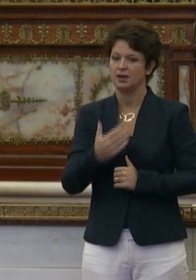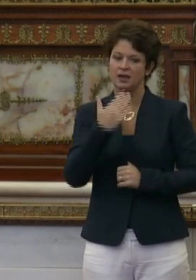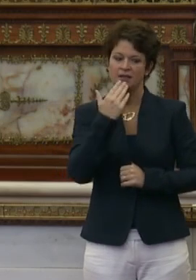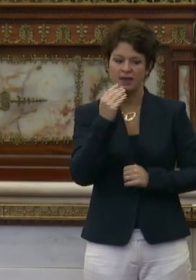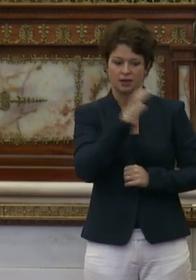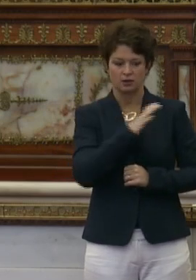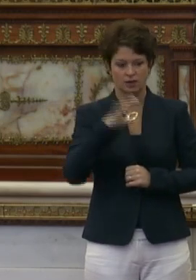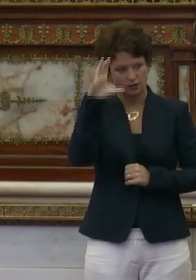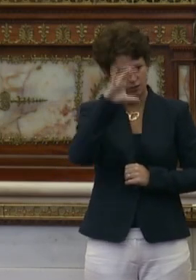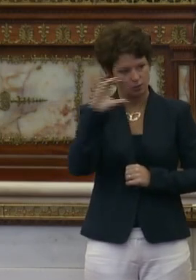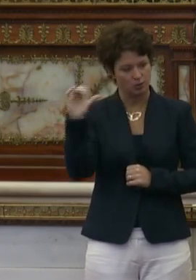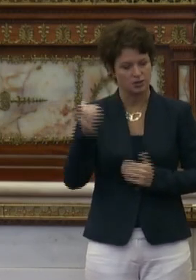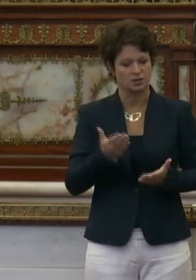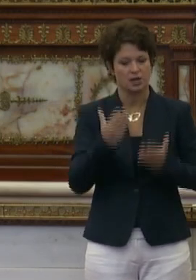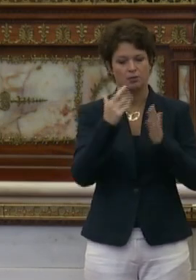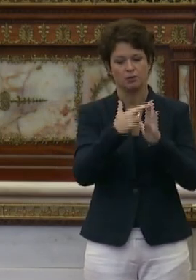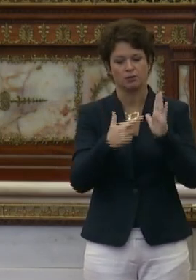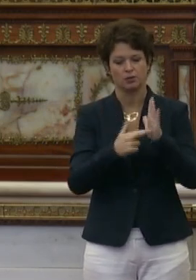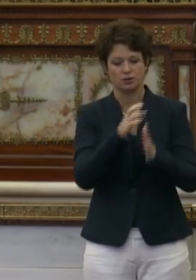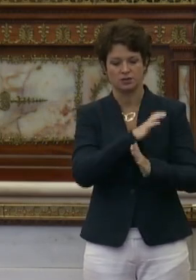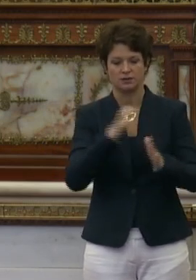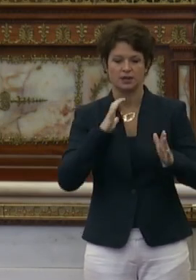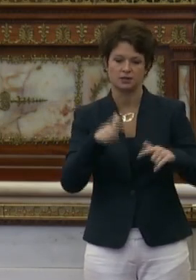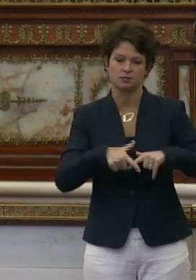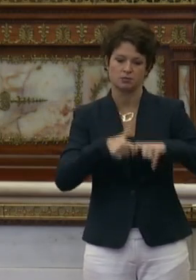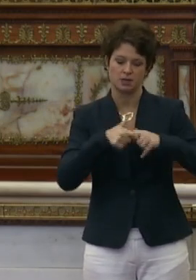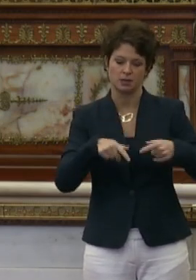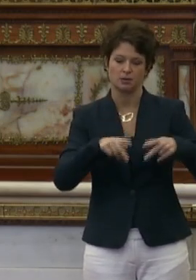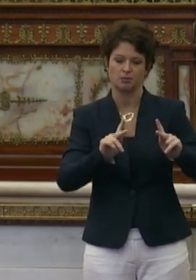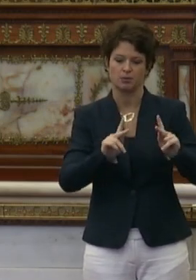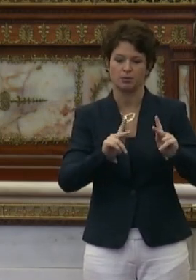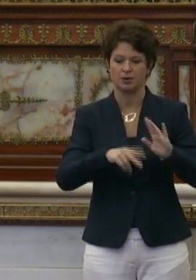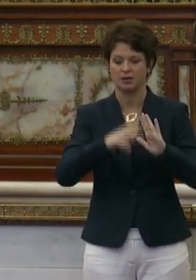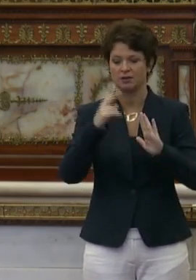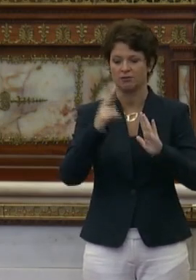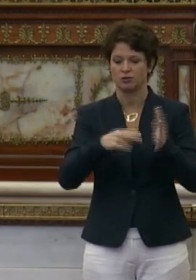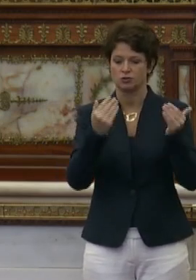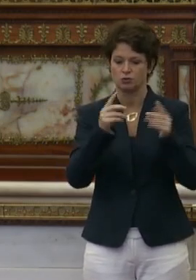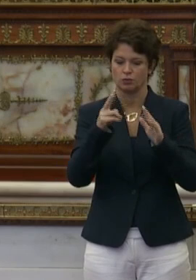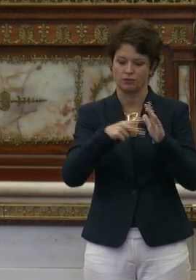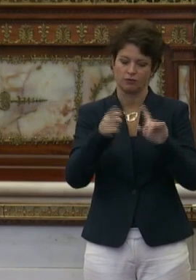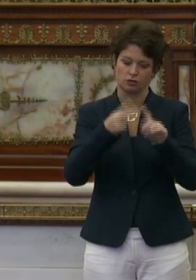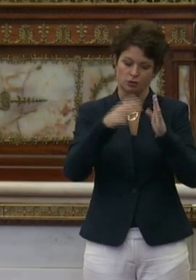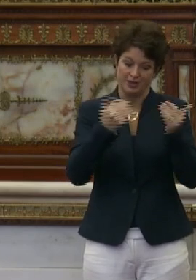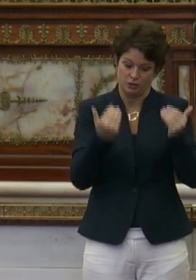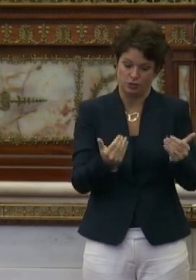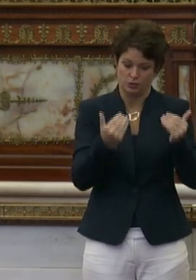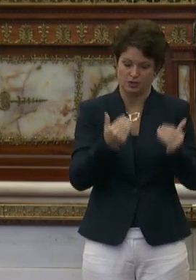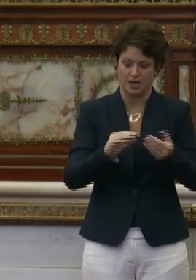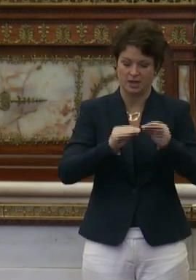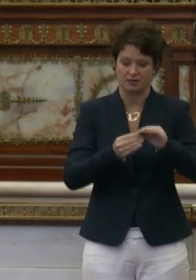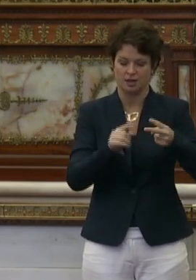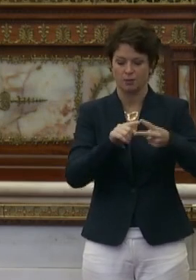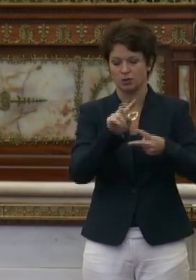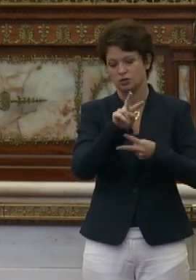Thank you, Council President. I move that the rules of council be suspended so as to permit first reading this day of bills